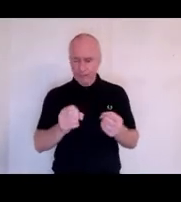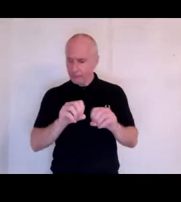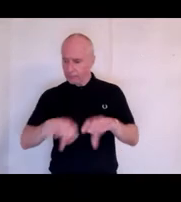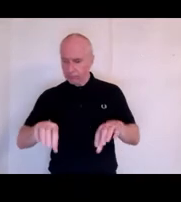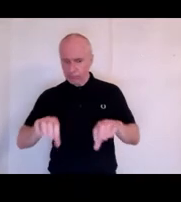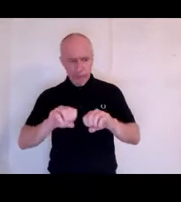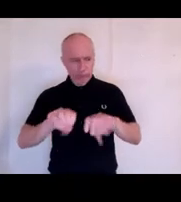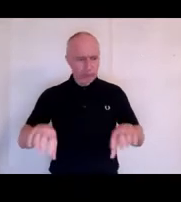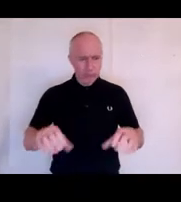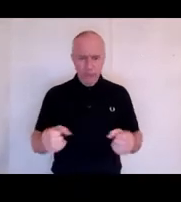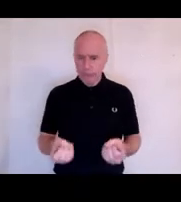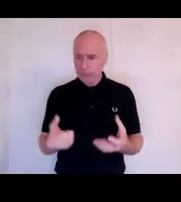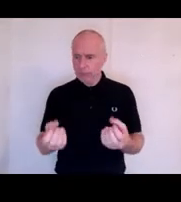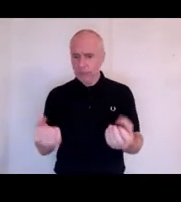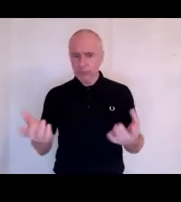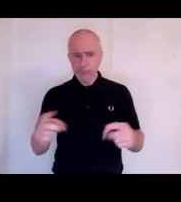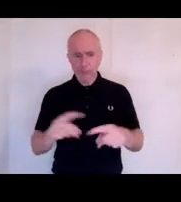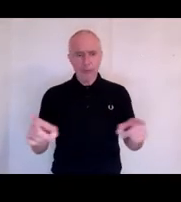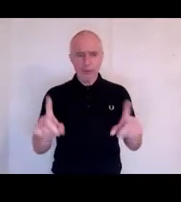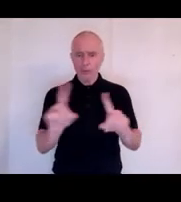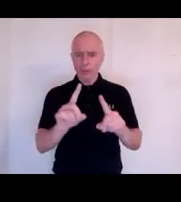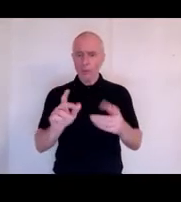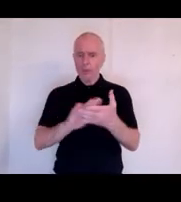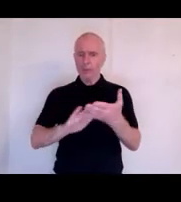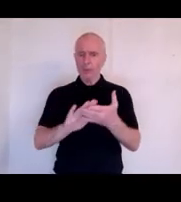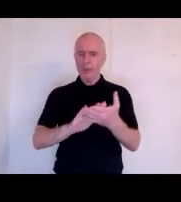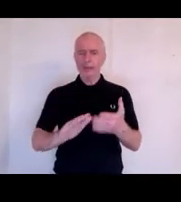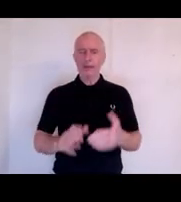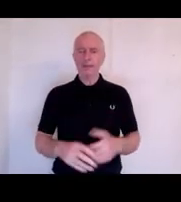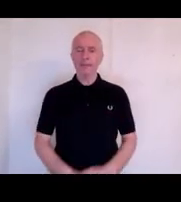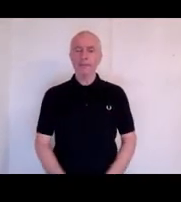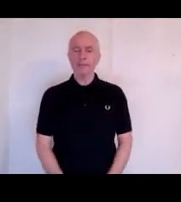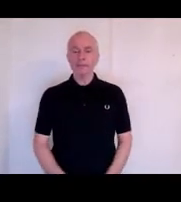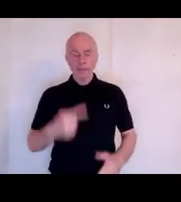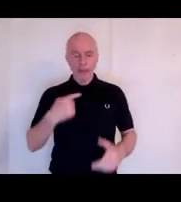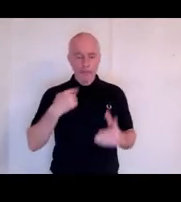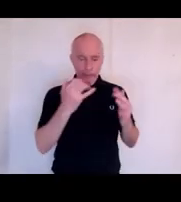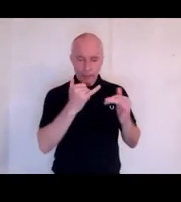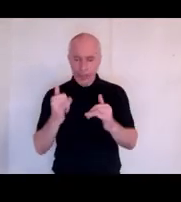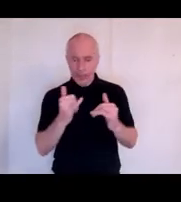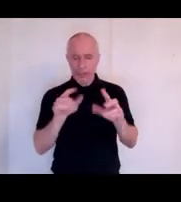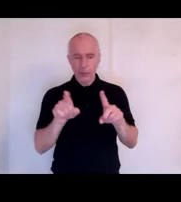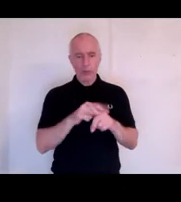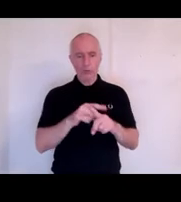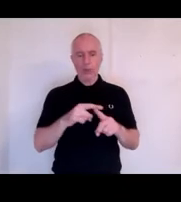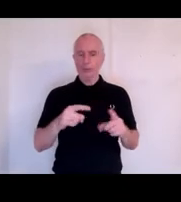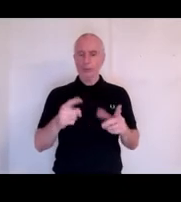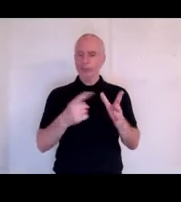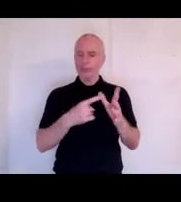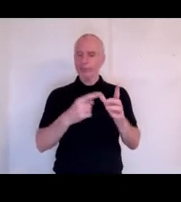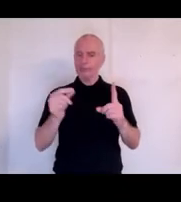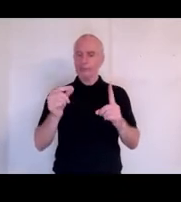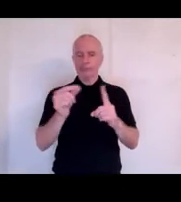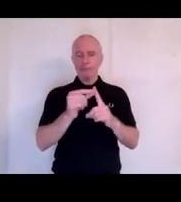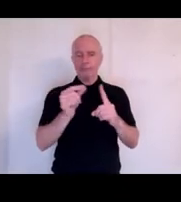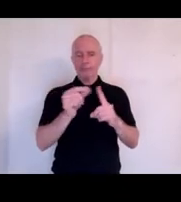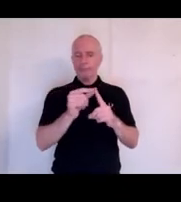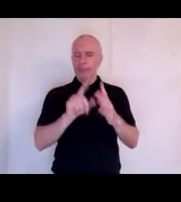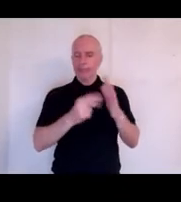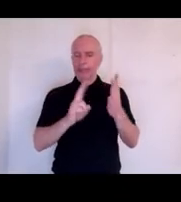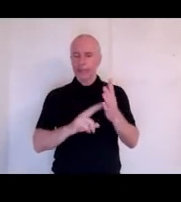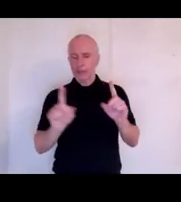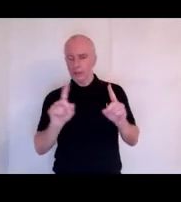later on in tonight's talk, but also in some of the applications of nuclear technology in the future. So it becomes a really wide ranging